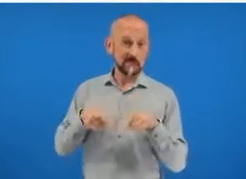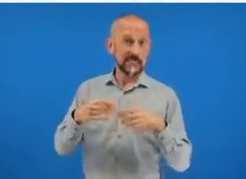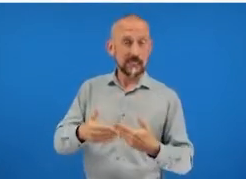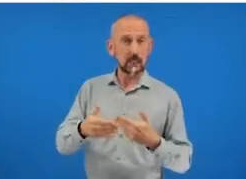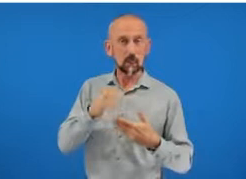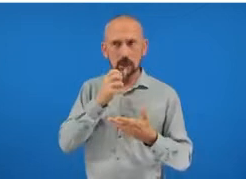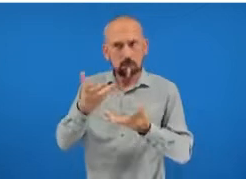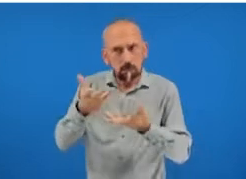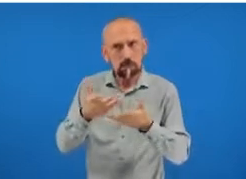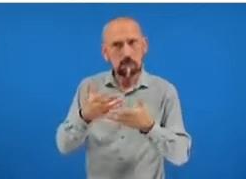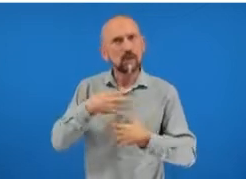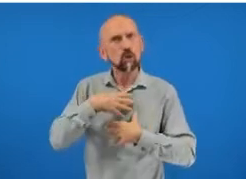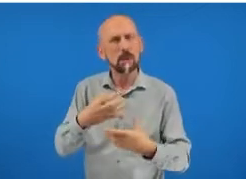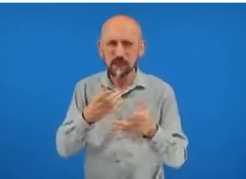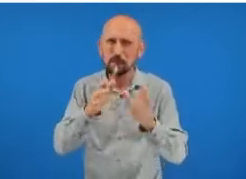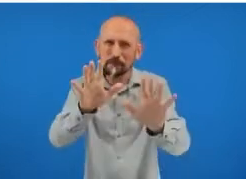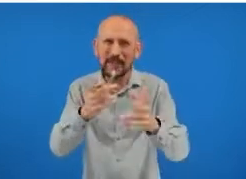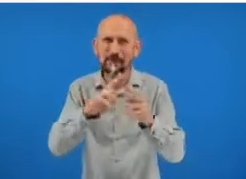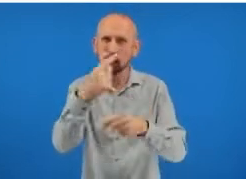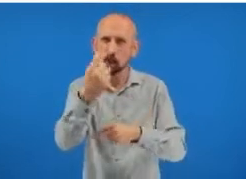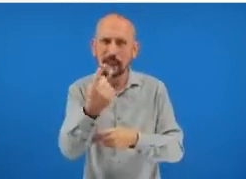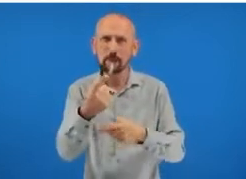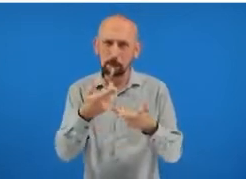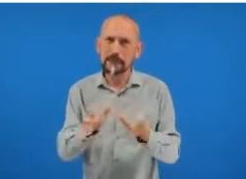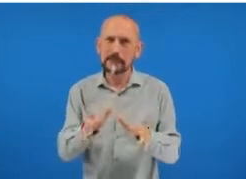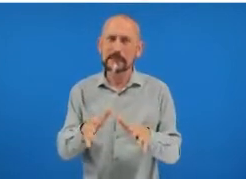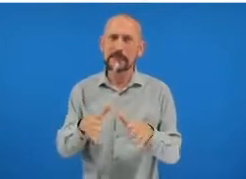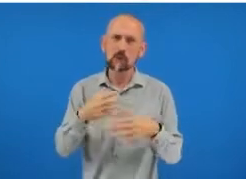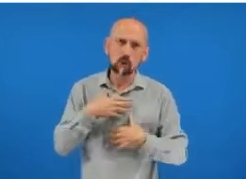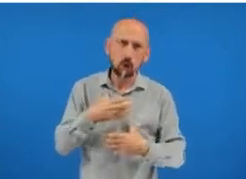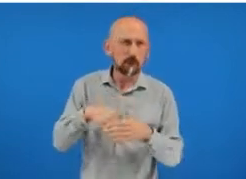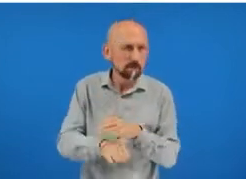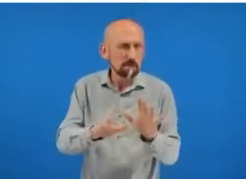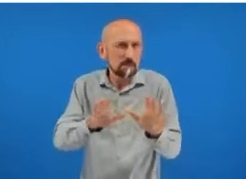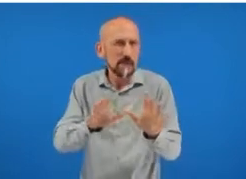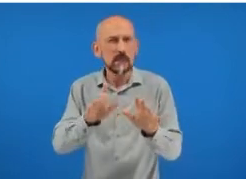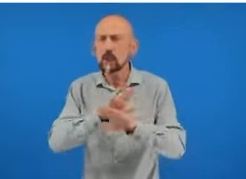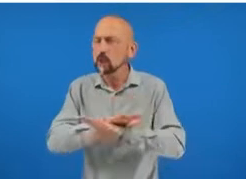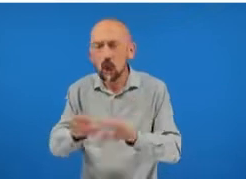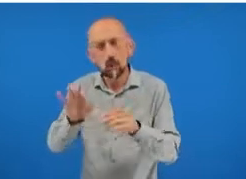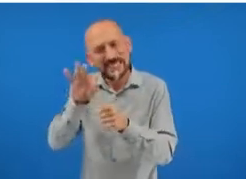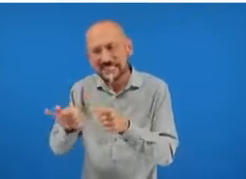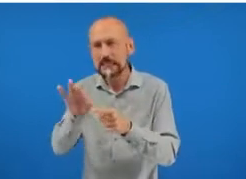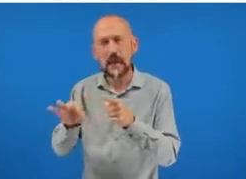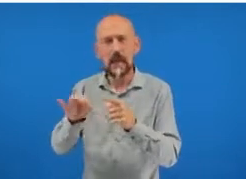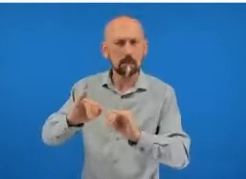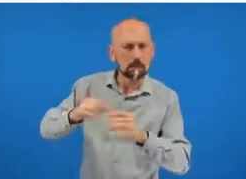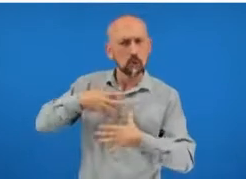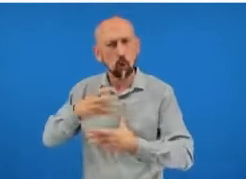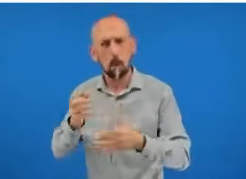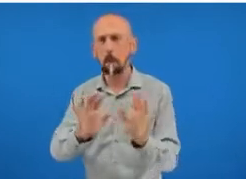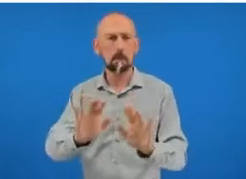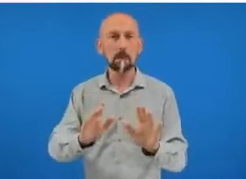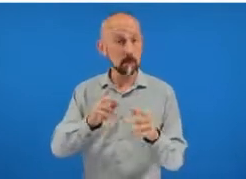So just to say, if you're somebody who's been through this trauma, no details of the trauma are in the video, although you may choose not to watch it if you